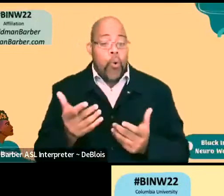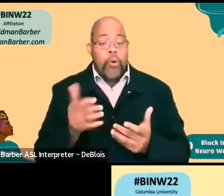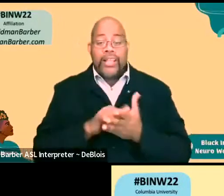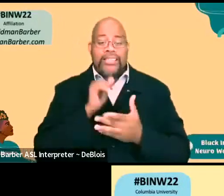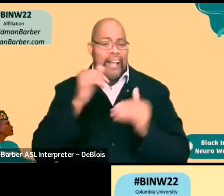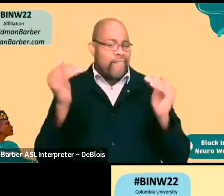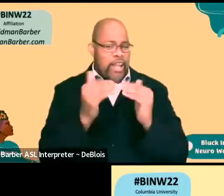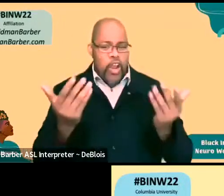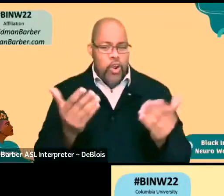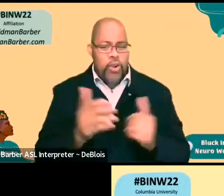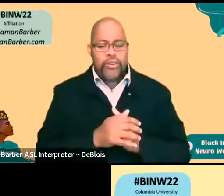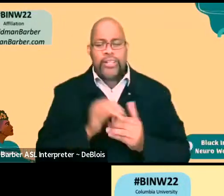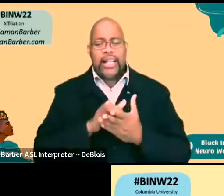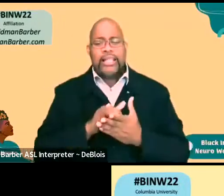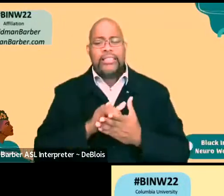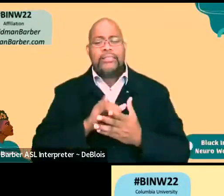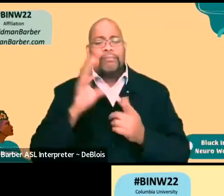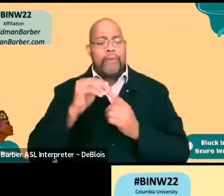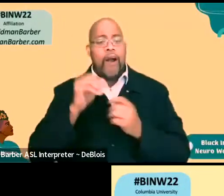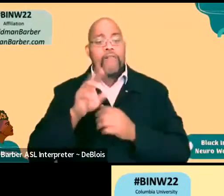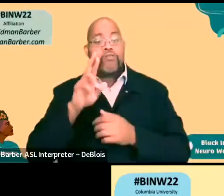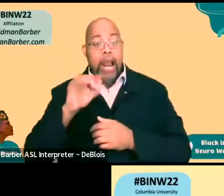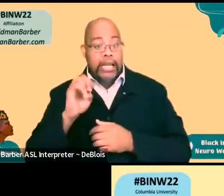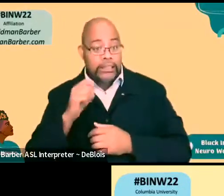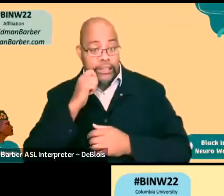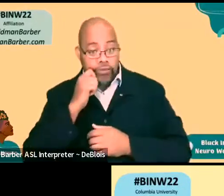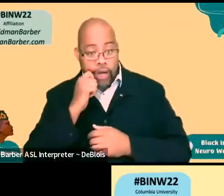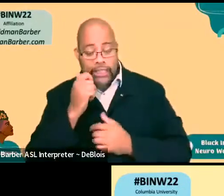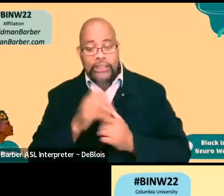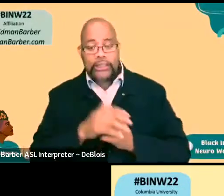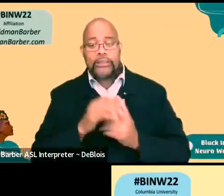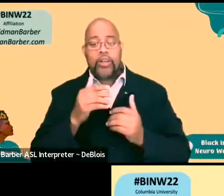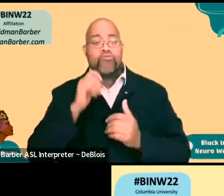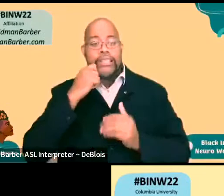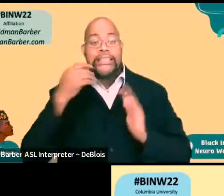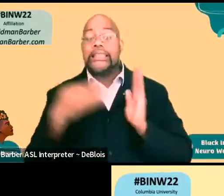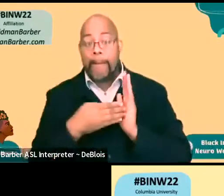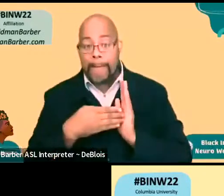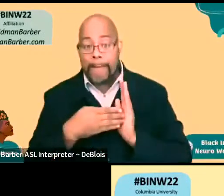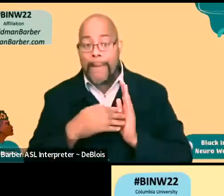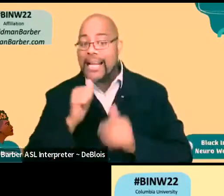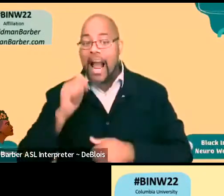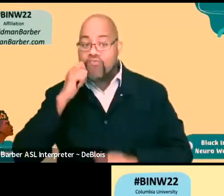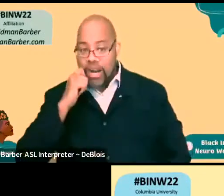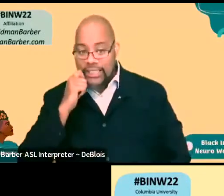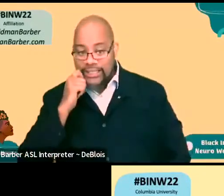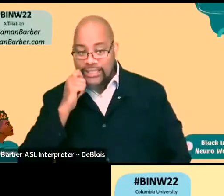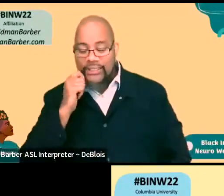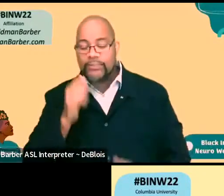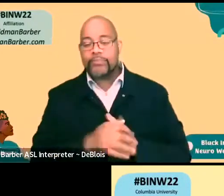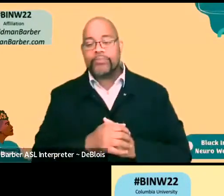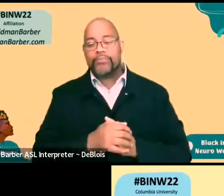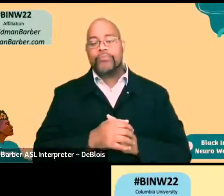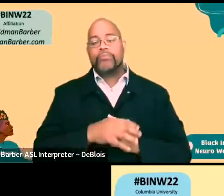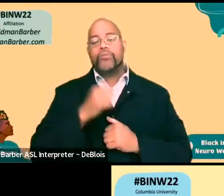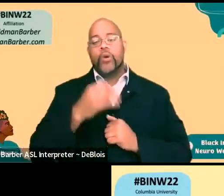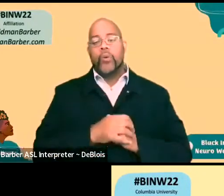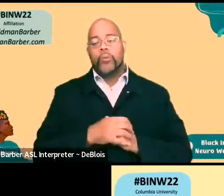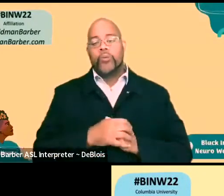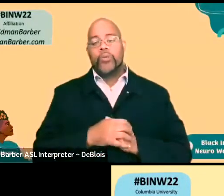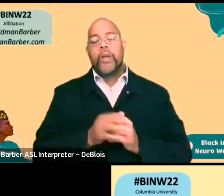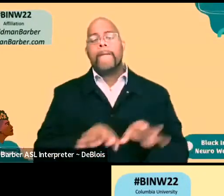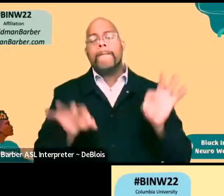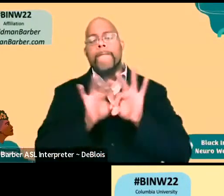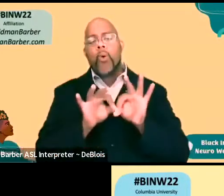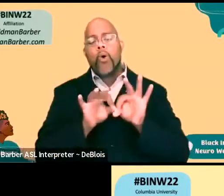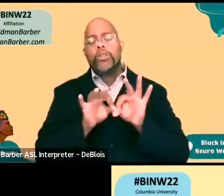fair. That's a condition of race, of racism and not race, right? So it's important